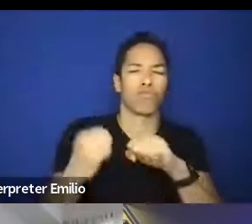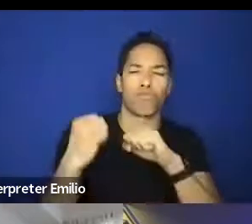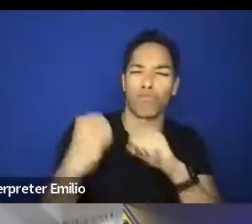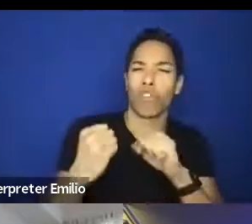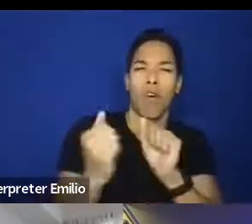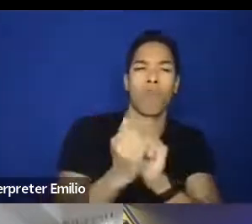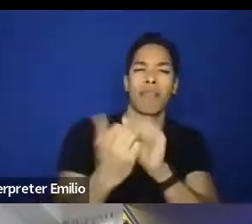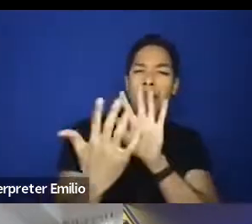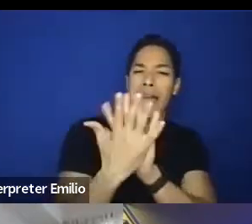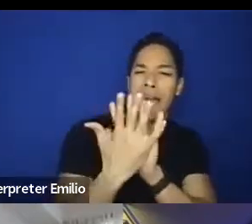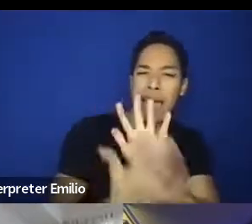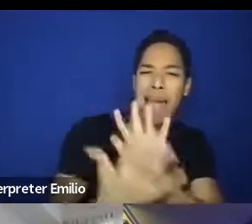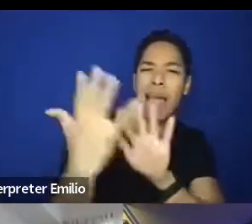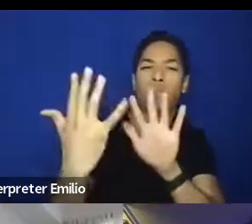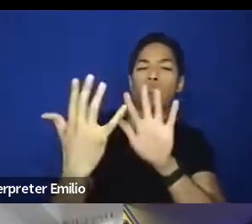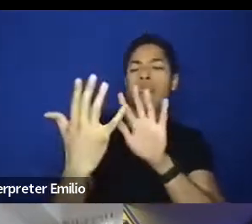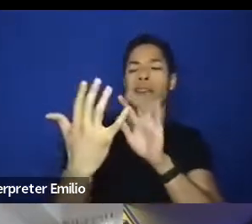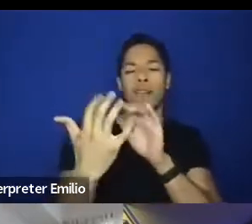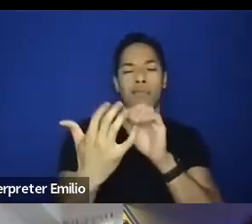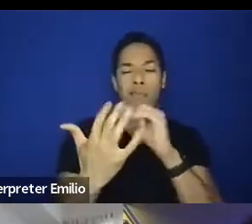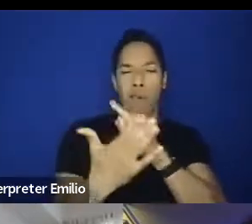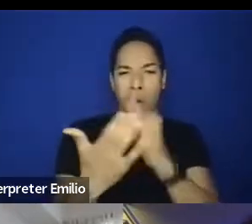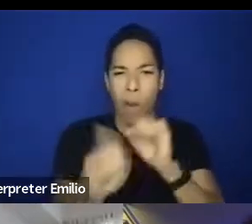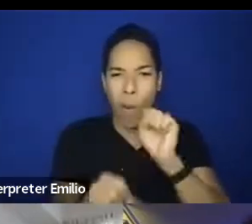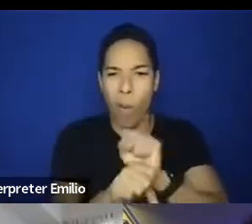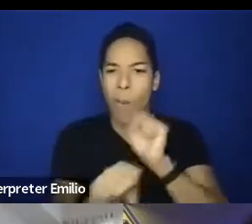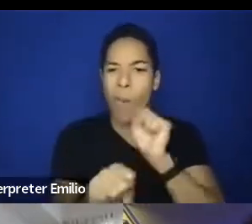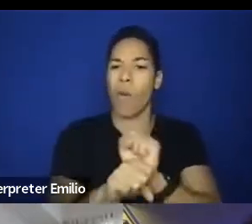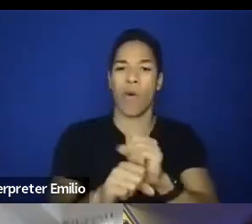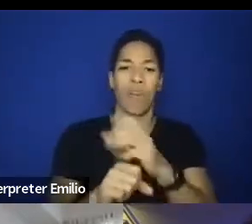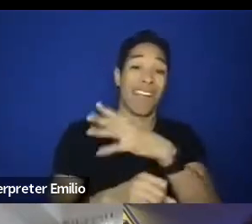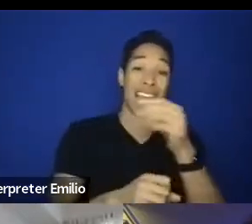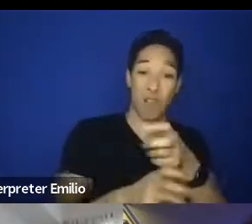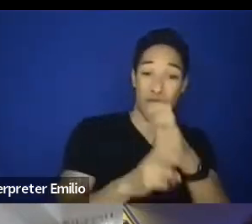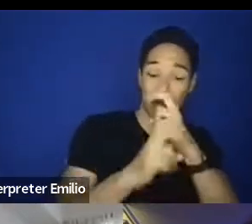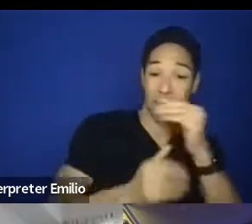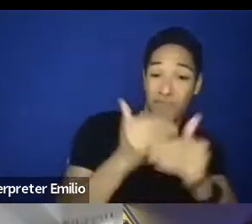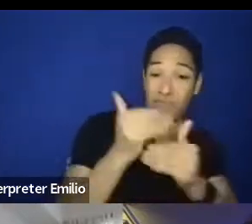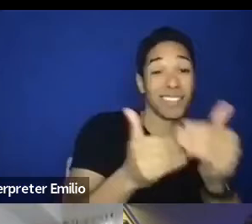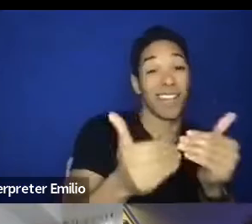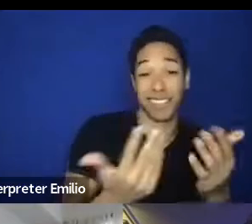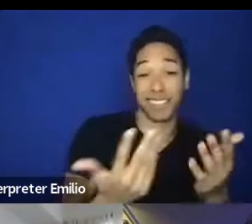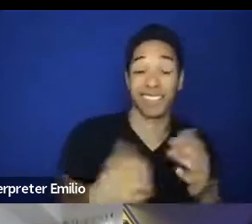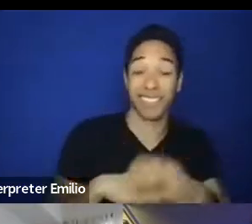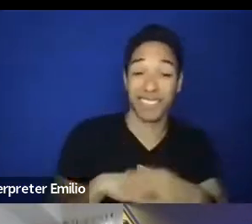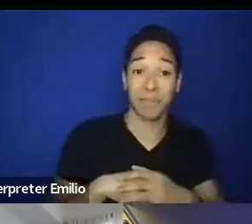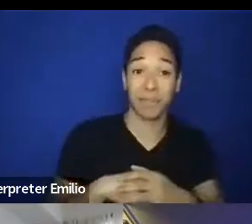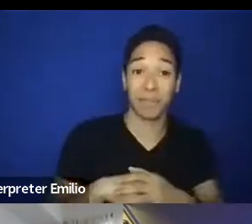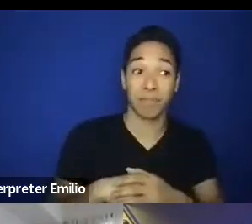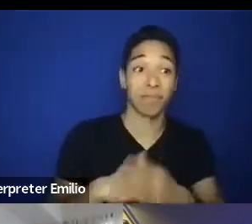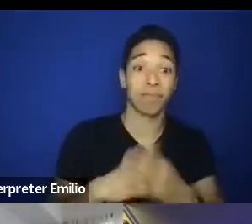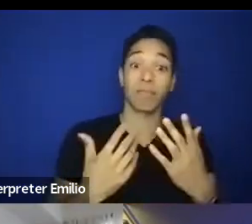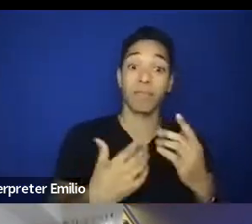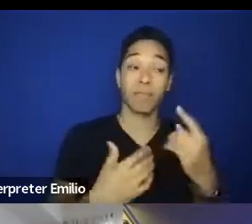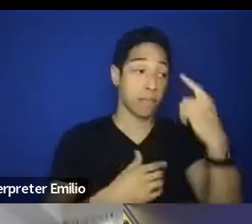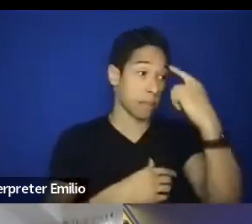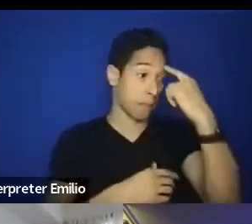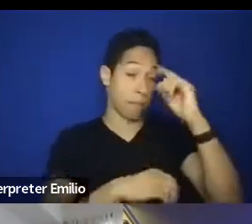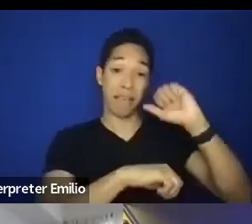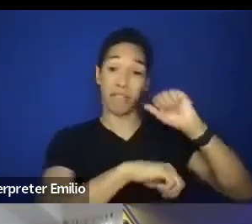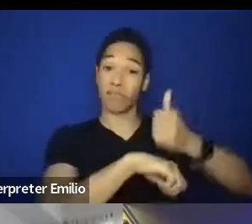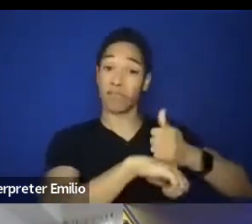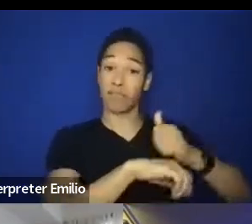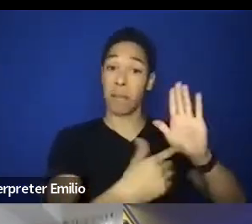art form and the most rigid of processes. And when we take these mental models that we have